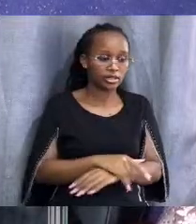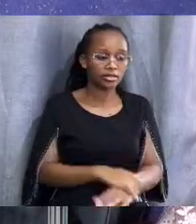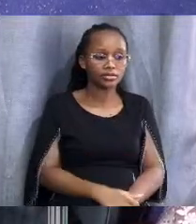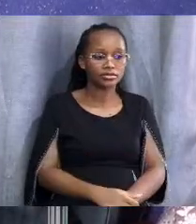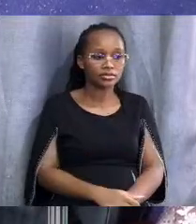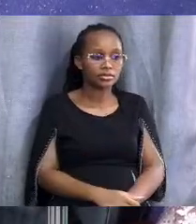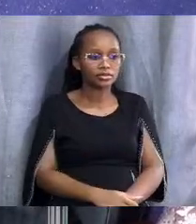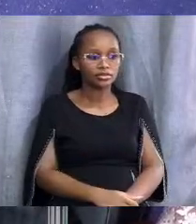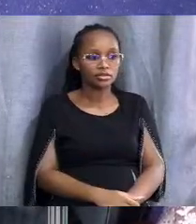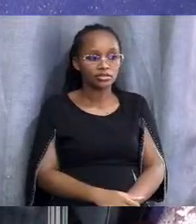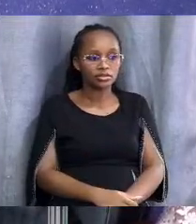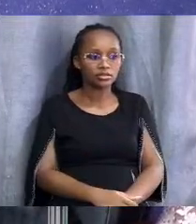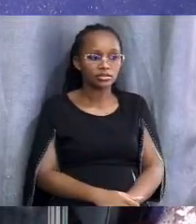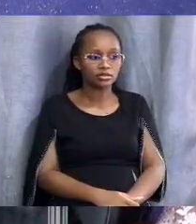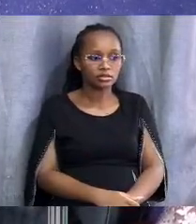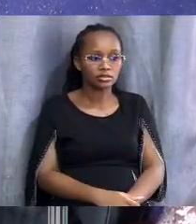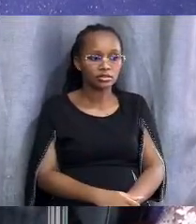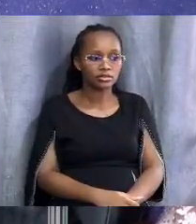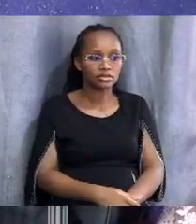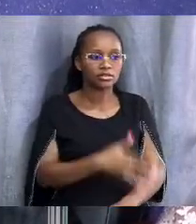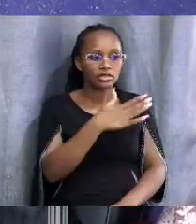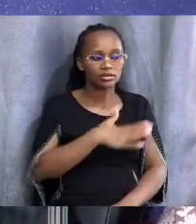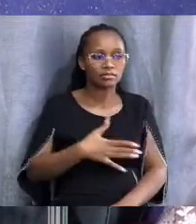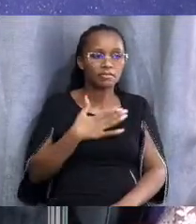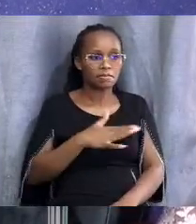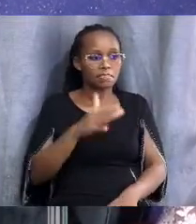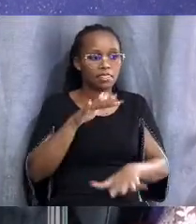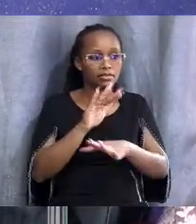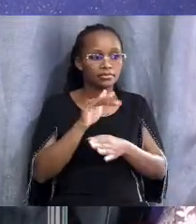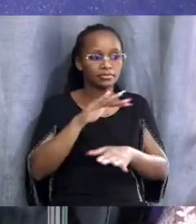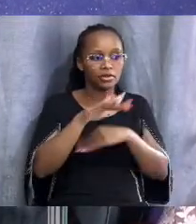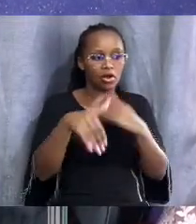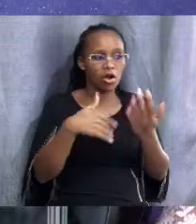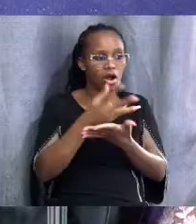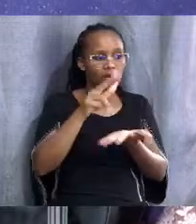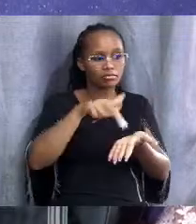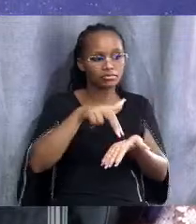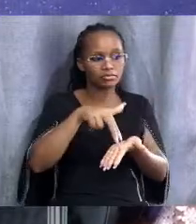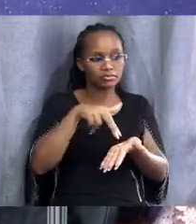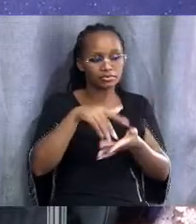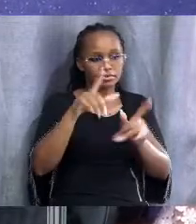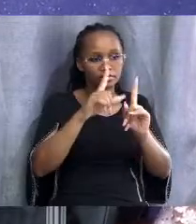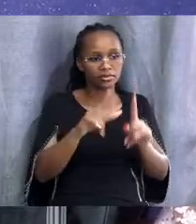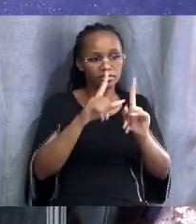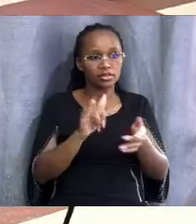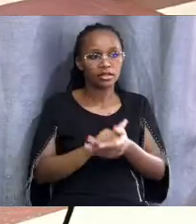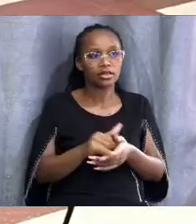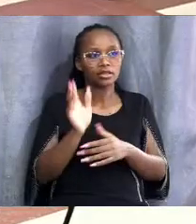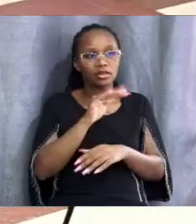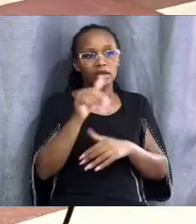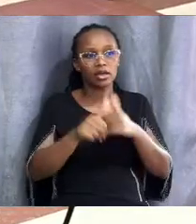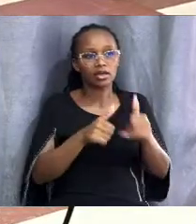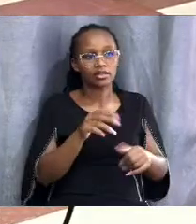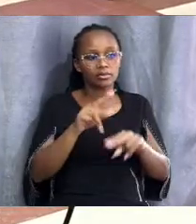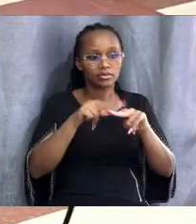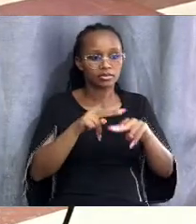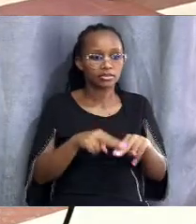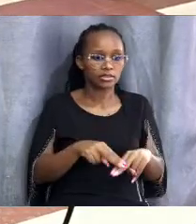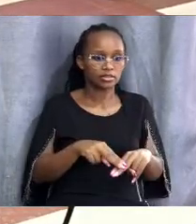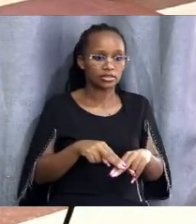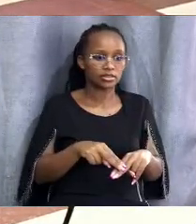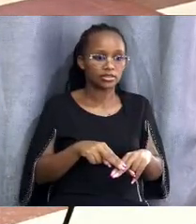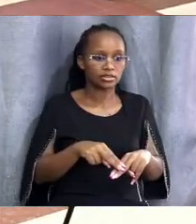presence, and I would kindly request them to stand. And by the time the others will be sitting